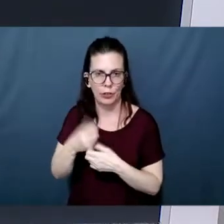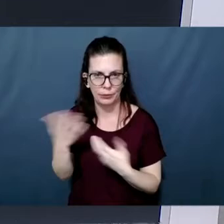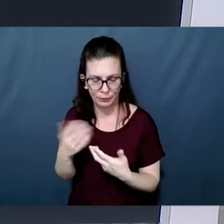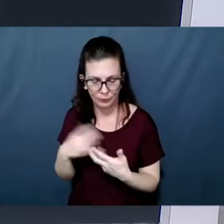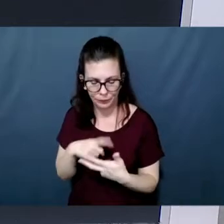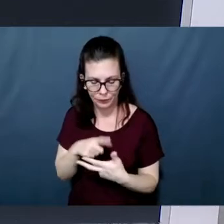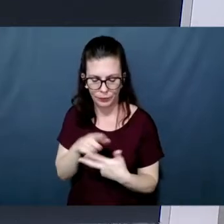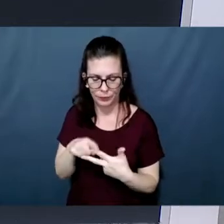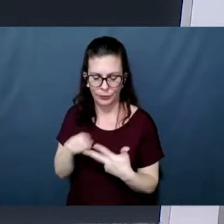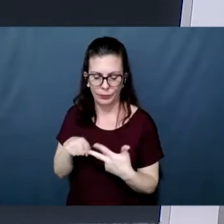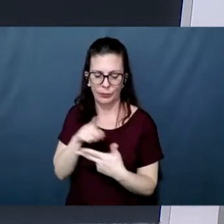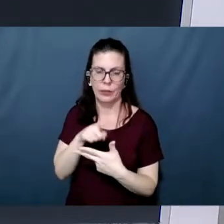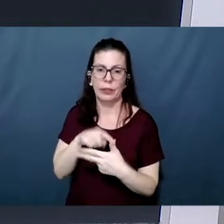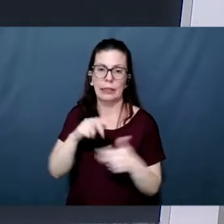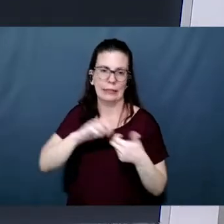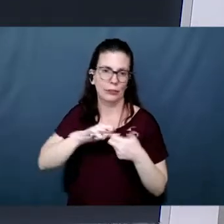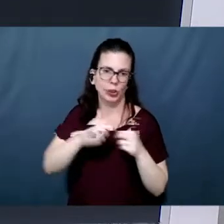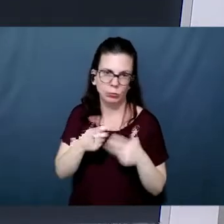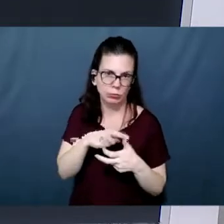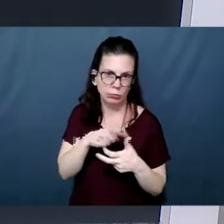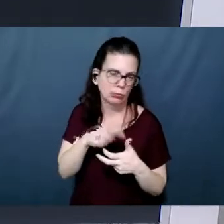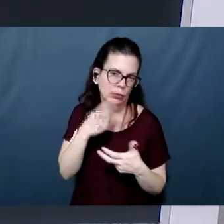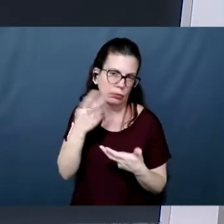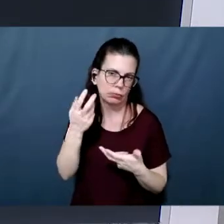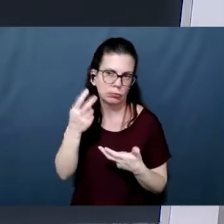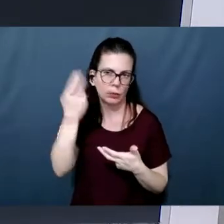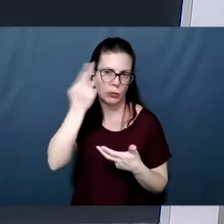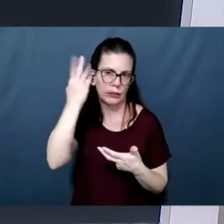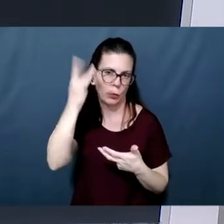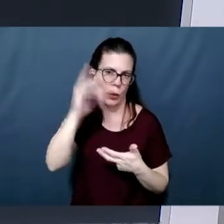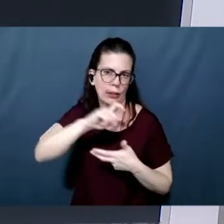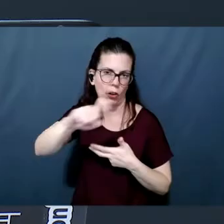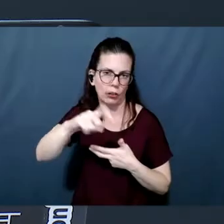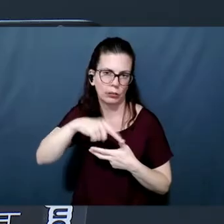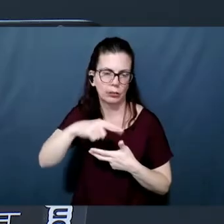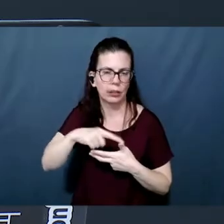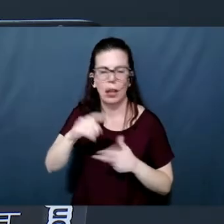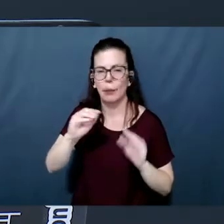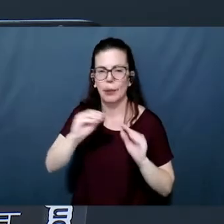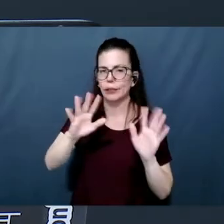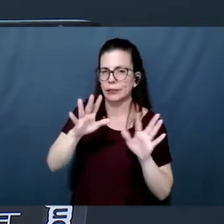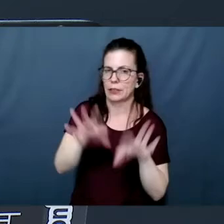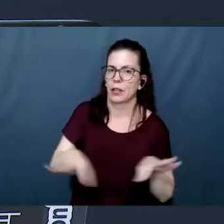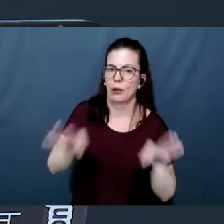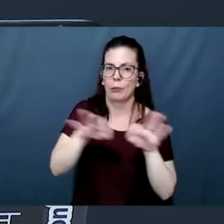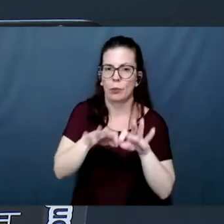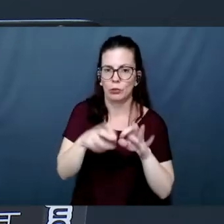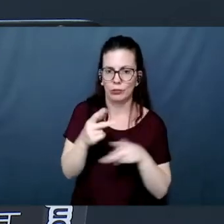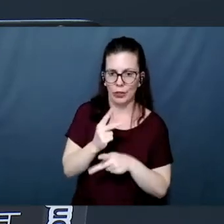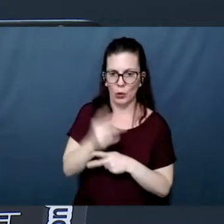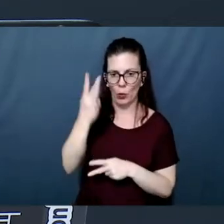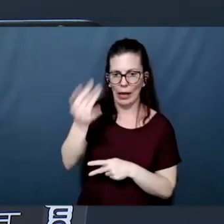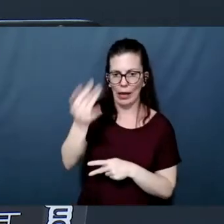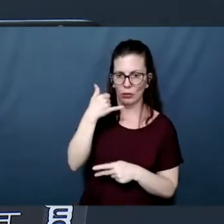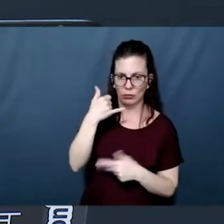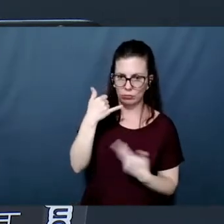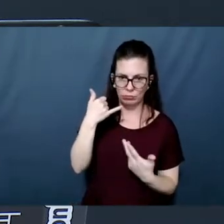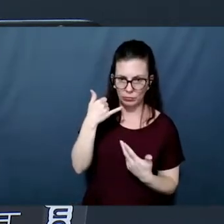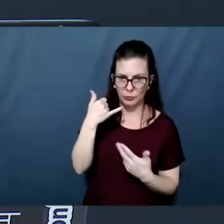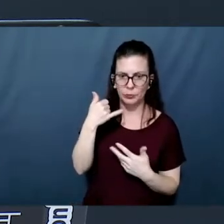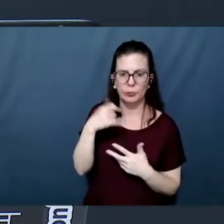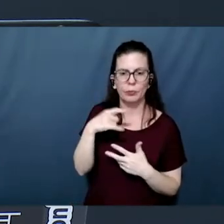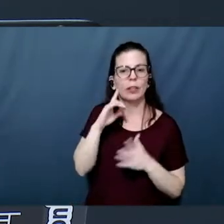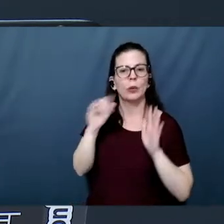issue, the reason that the customer is calling it, right? Which is like obviously it's the super important thing that you're trying to figure out on any call. You want to identify what's the reason